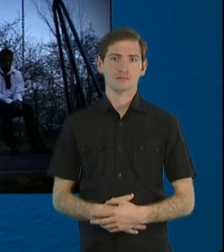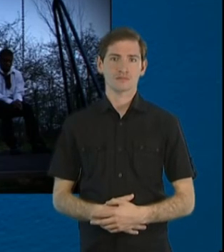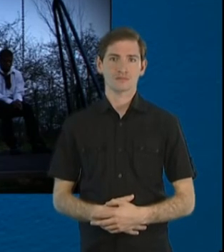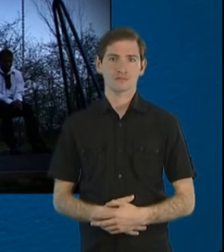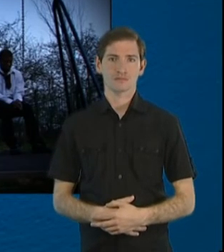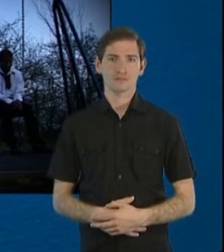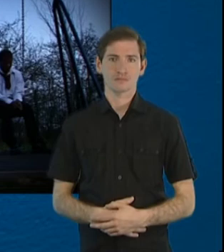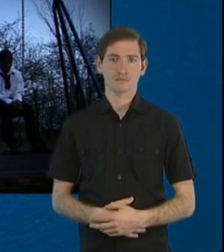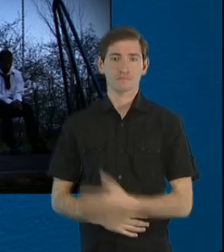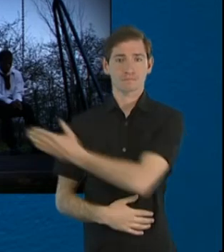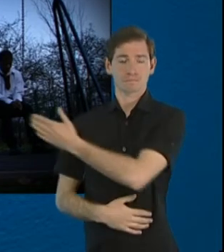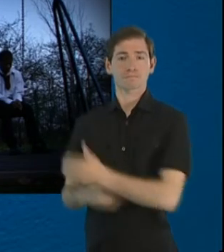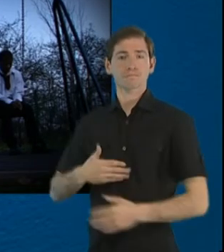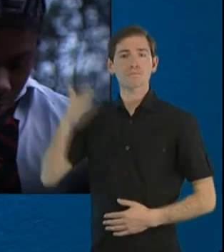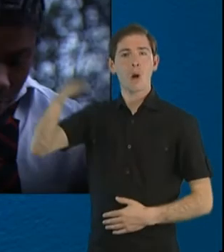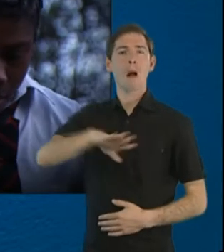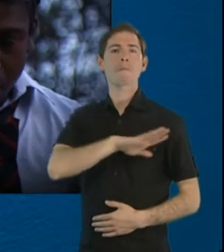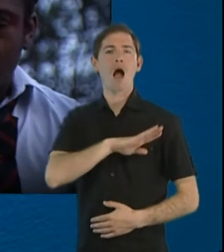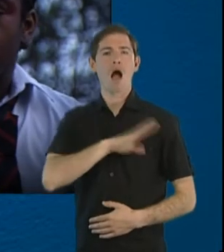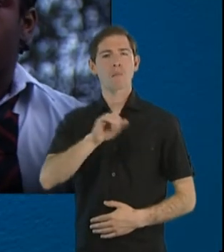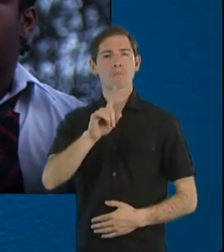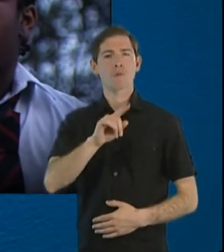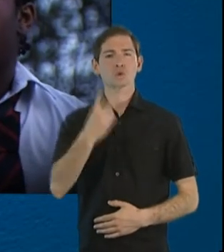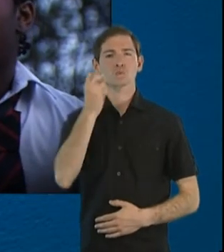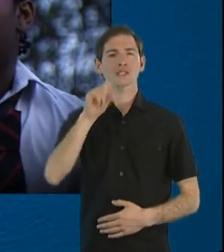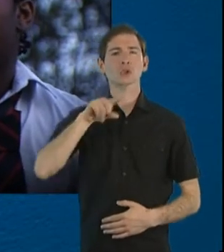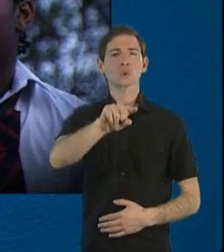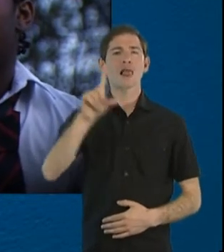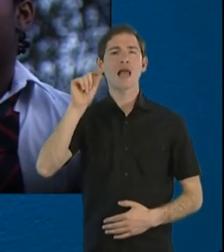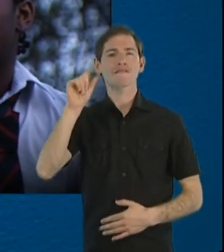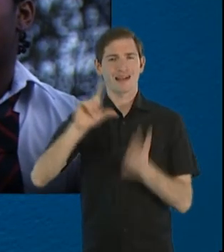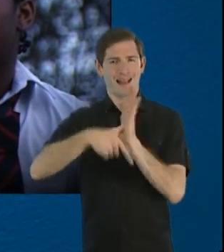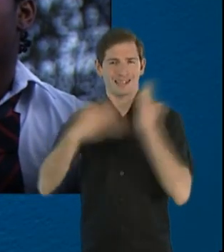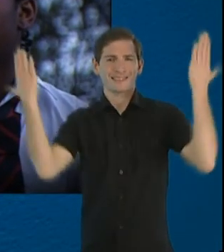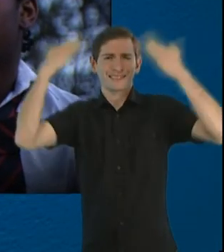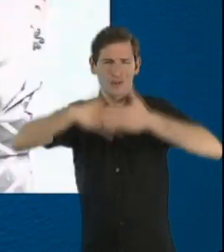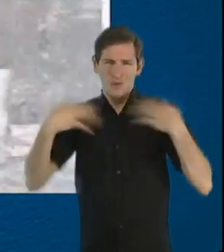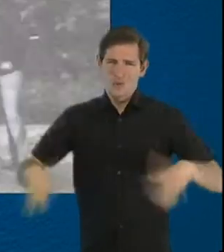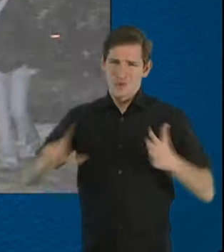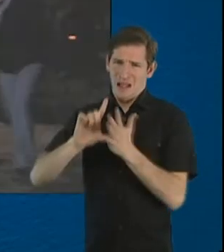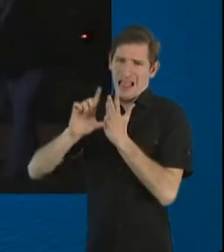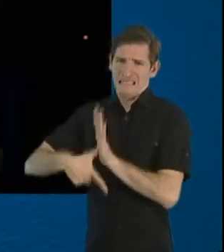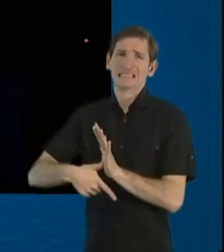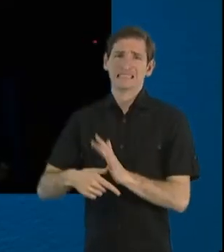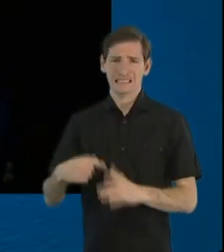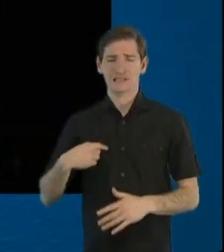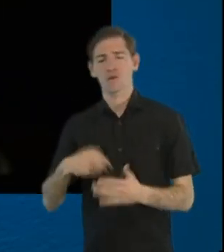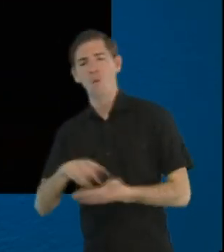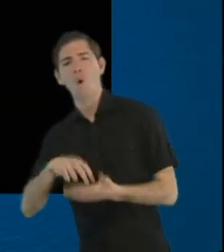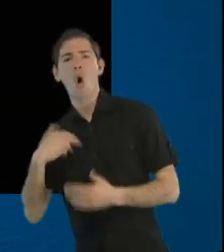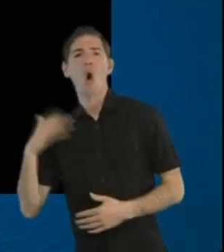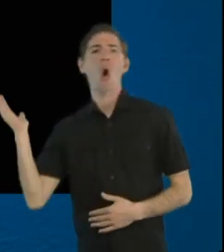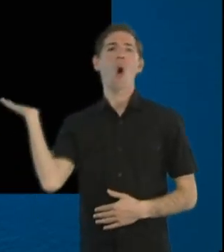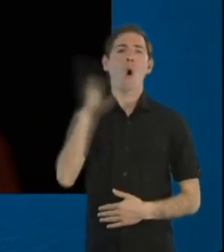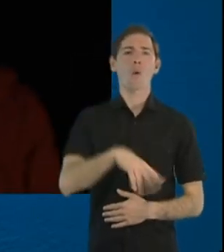We went to the park at about 10:40 p.m, which is ridiculously late. On our way home, we